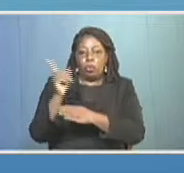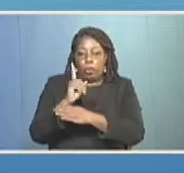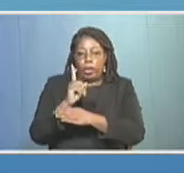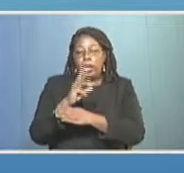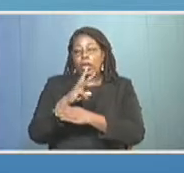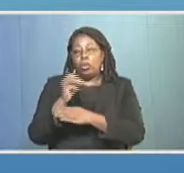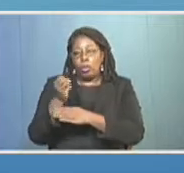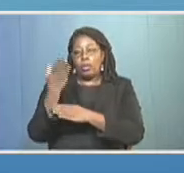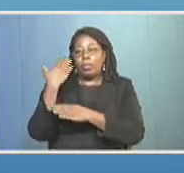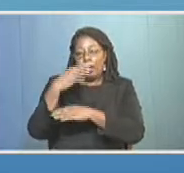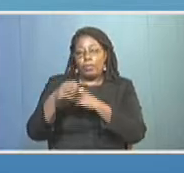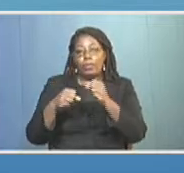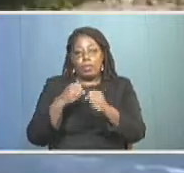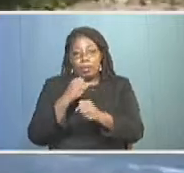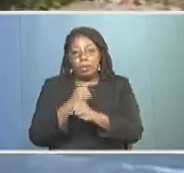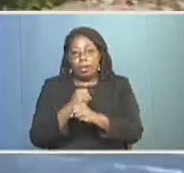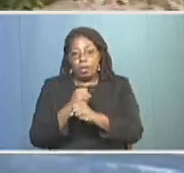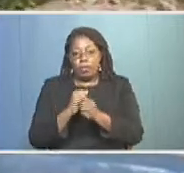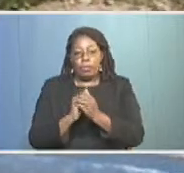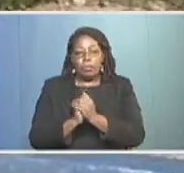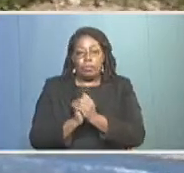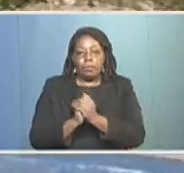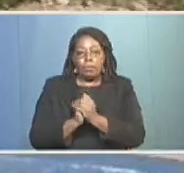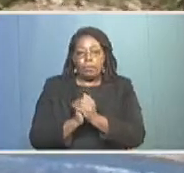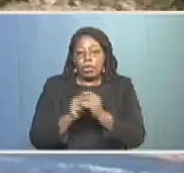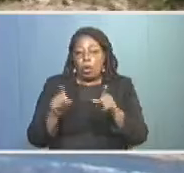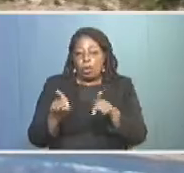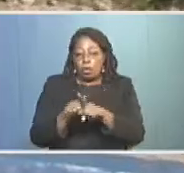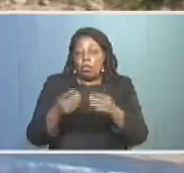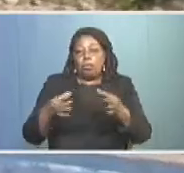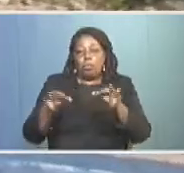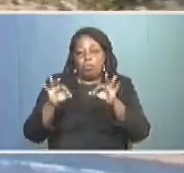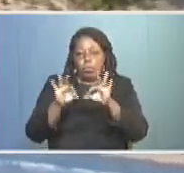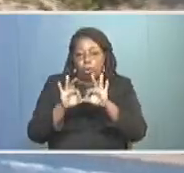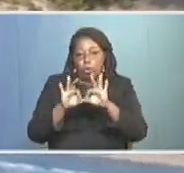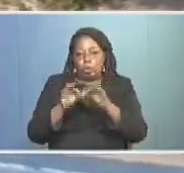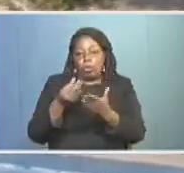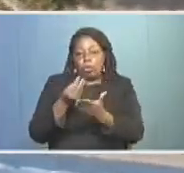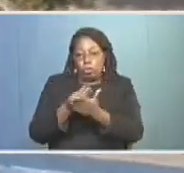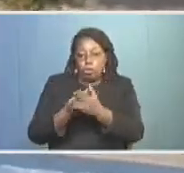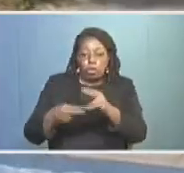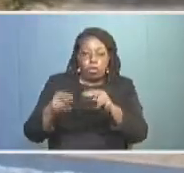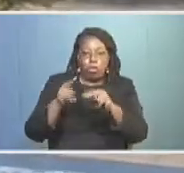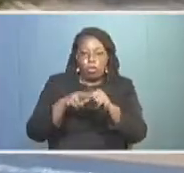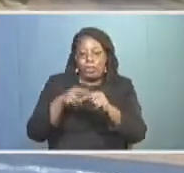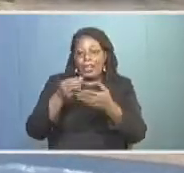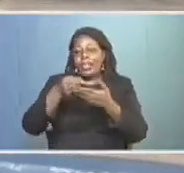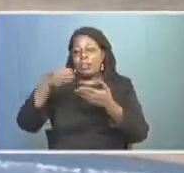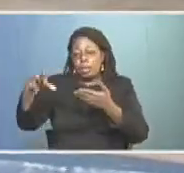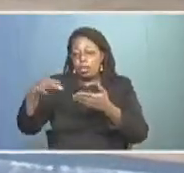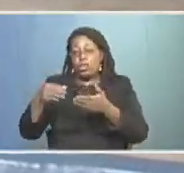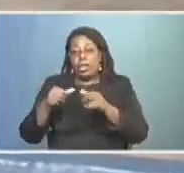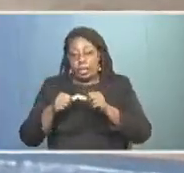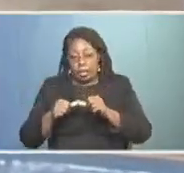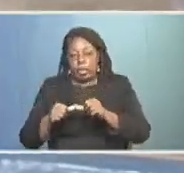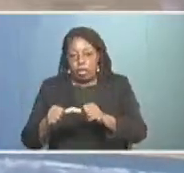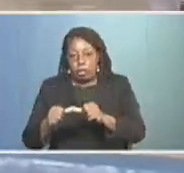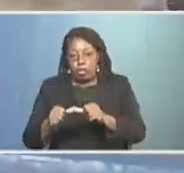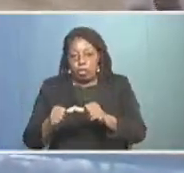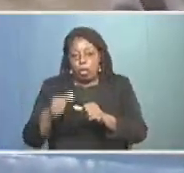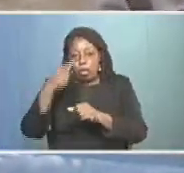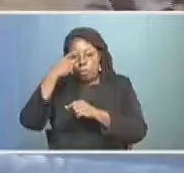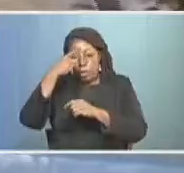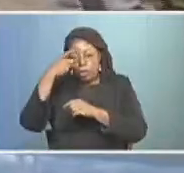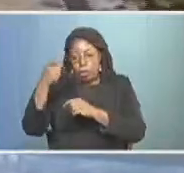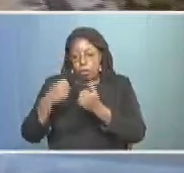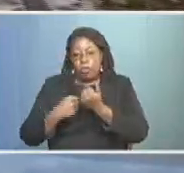stood the year prior. What's equally important, though, is that as revenue soared, expenditure continued due to